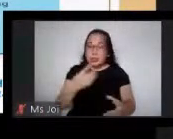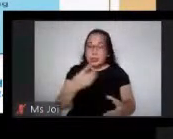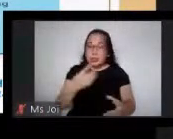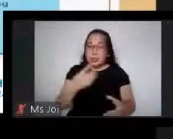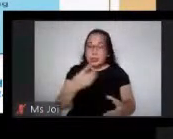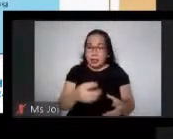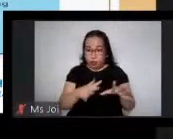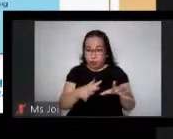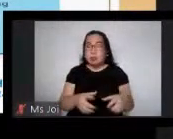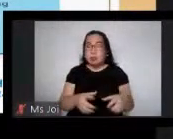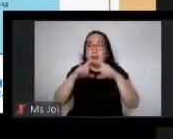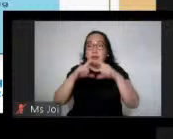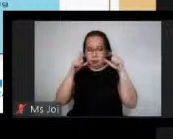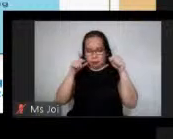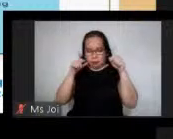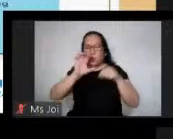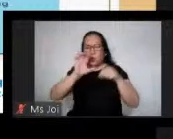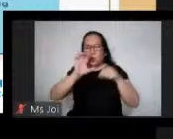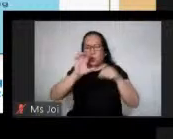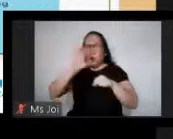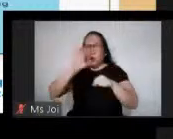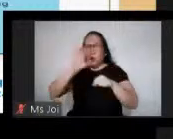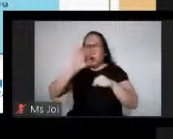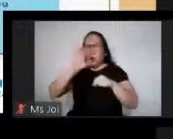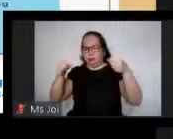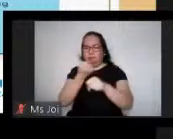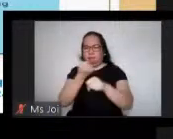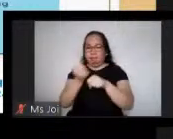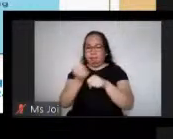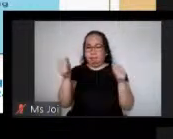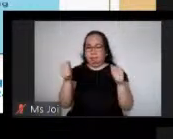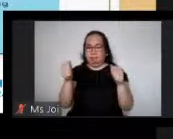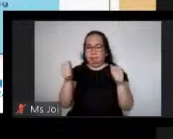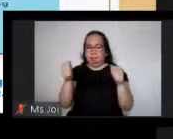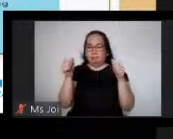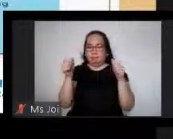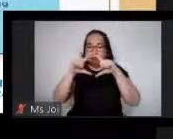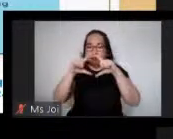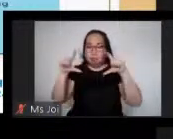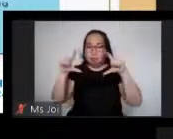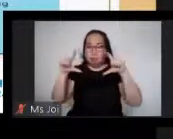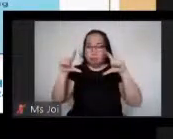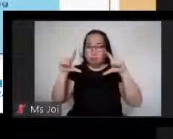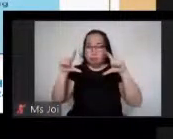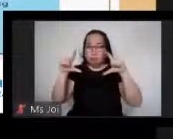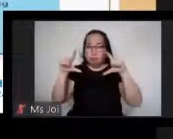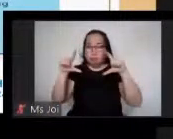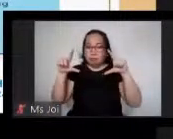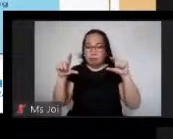pa siya. And hanapin yung matigas na parte. So ito po yun. Dito sa